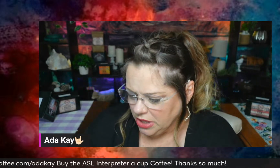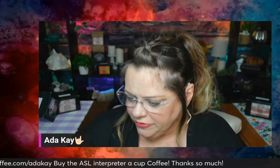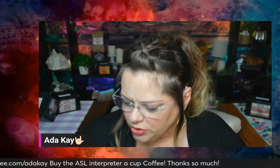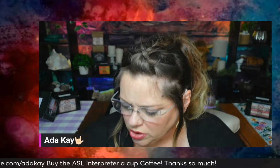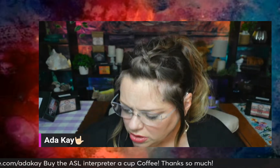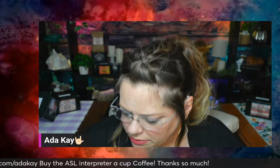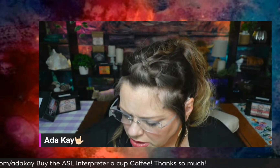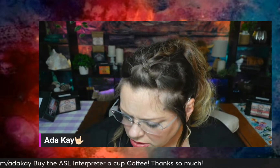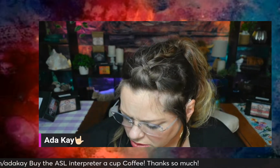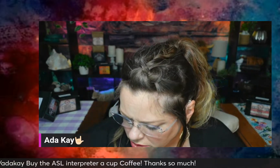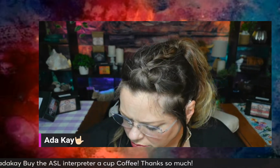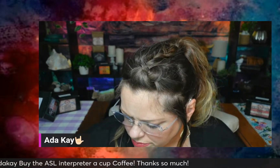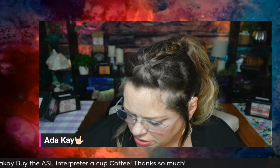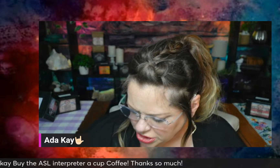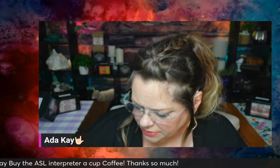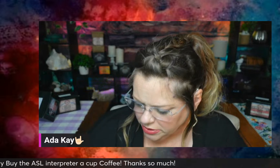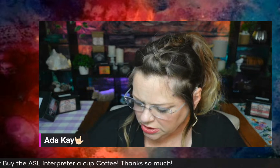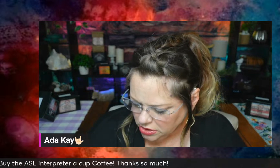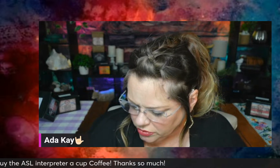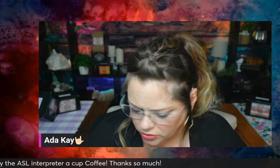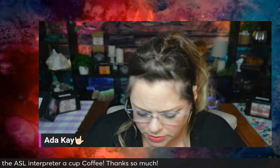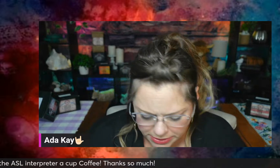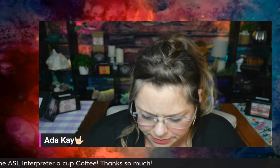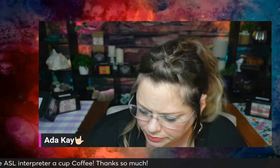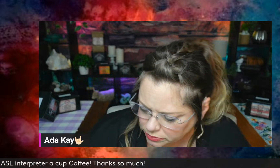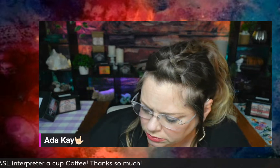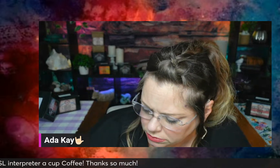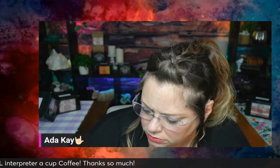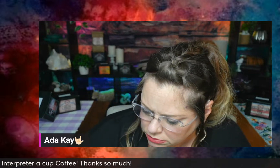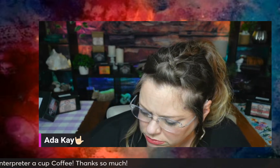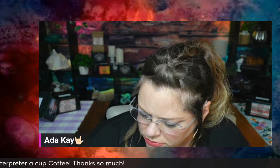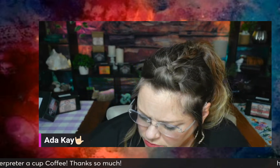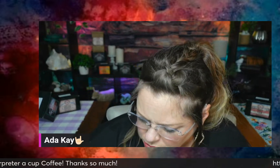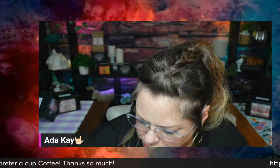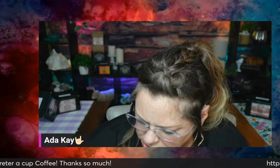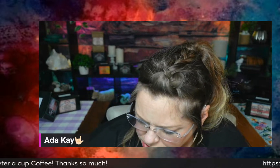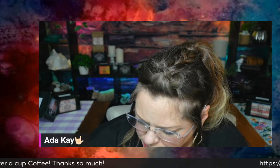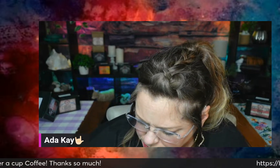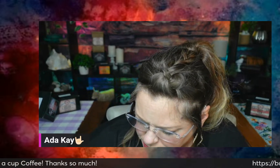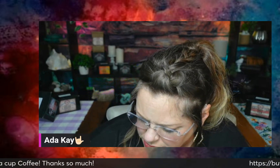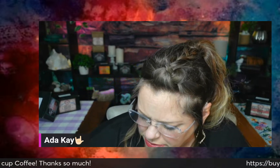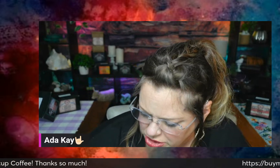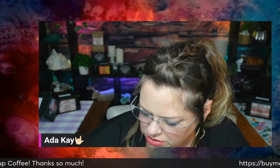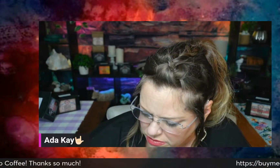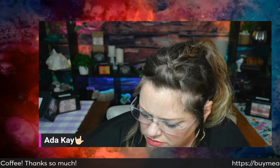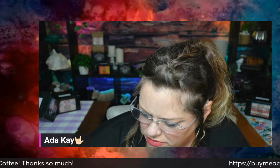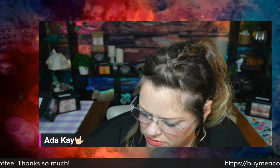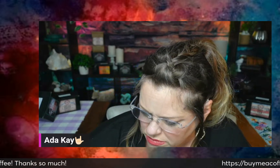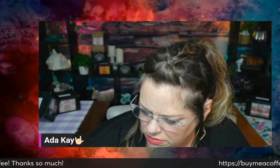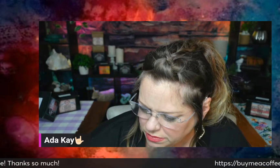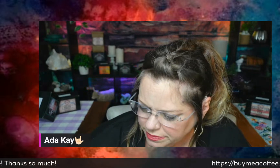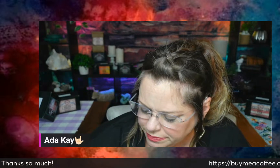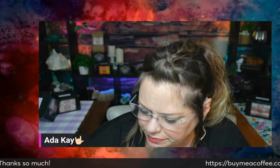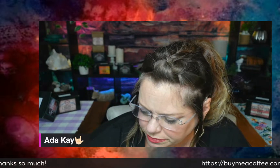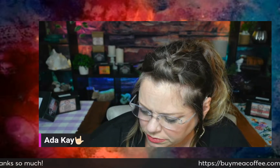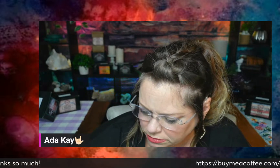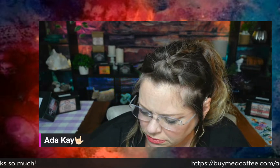Since I'm live with y'all, I'm not going to go. My chaplain can go for me. So please be patient.